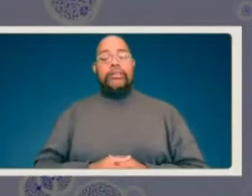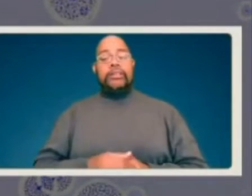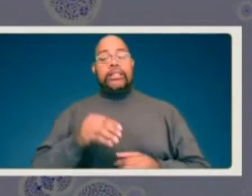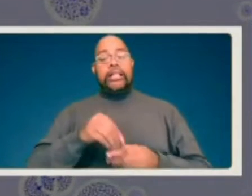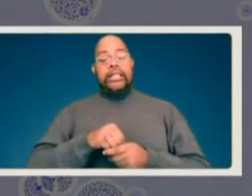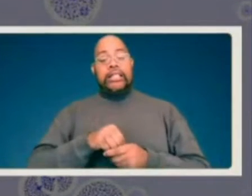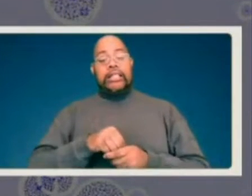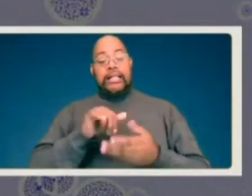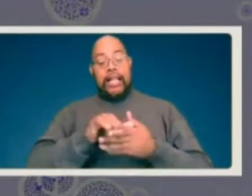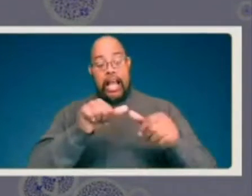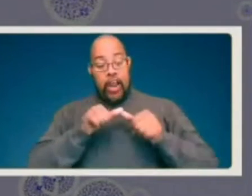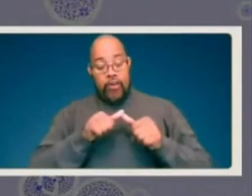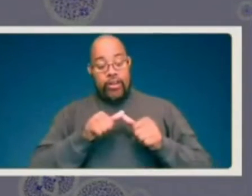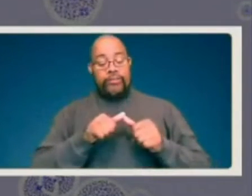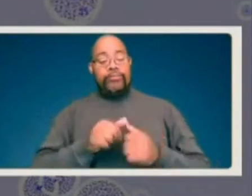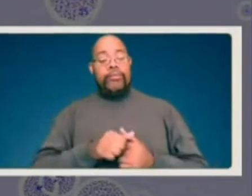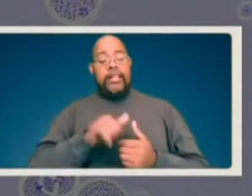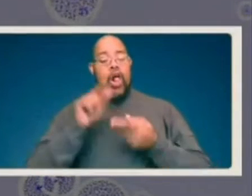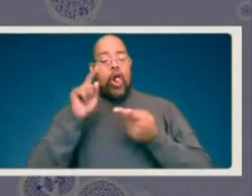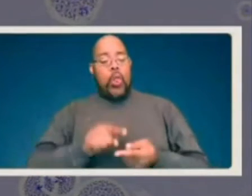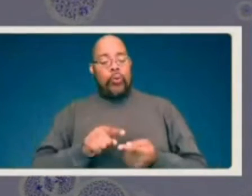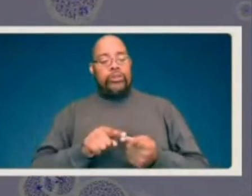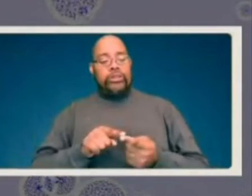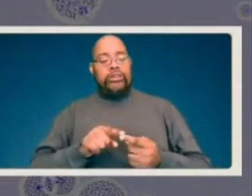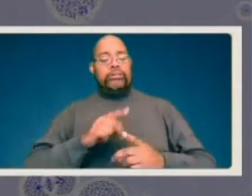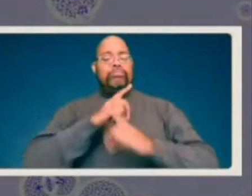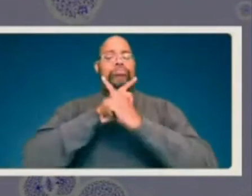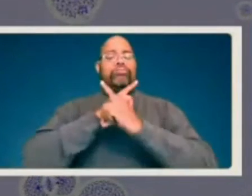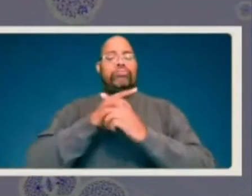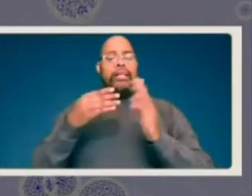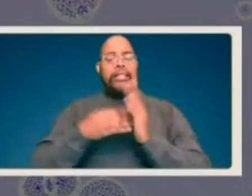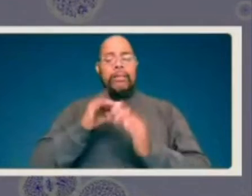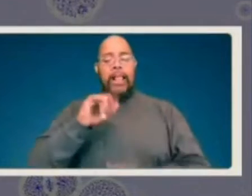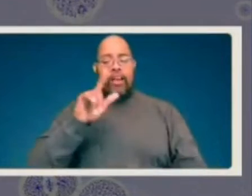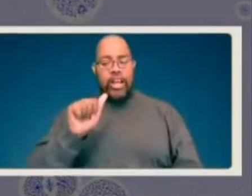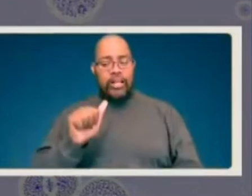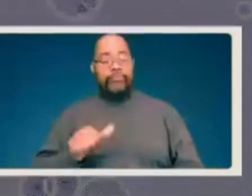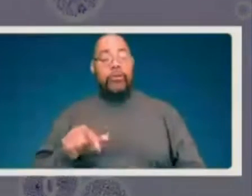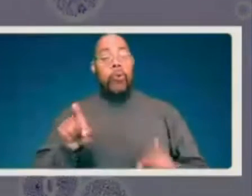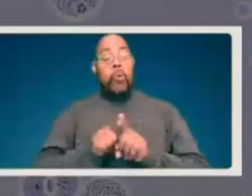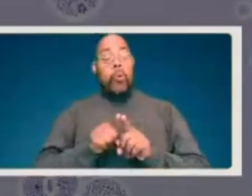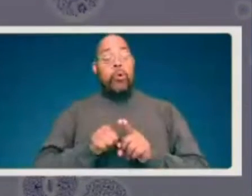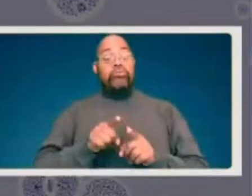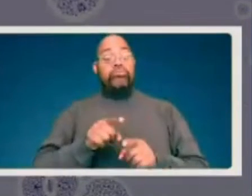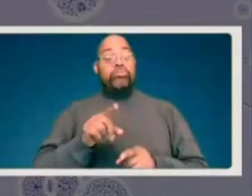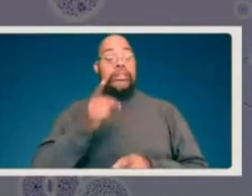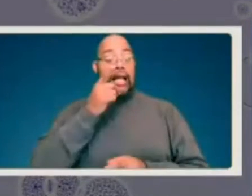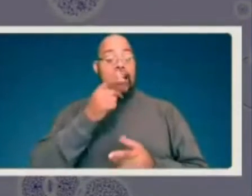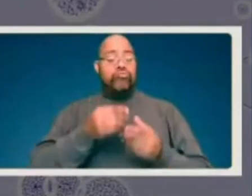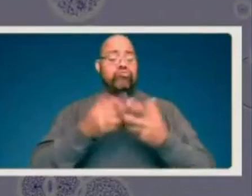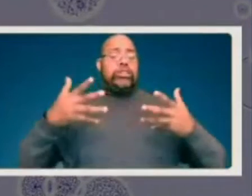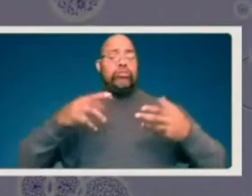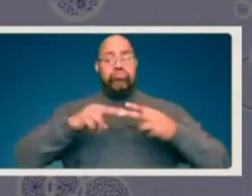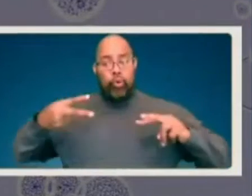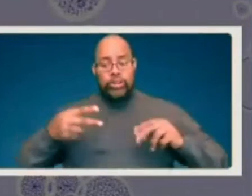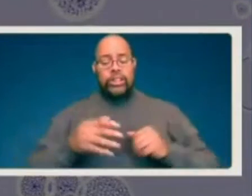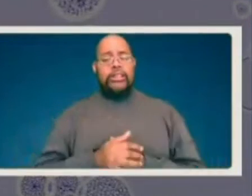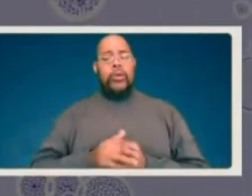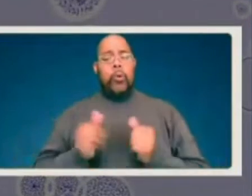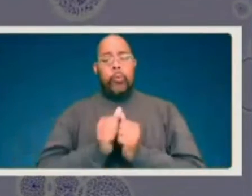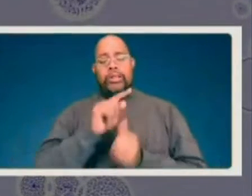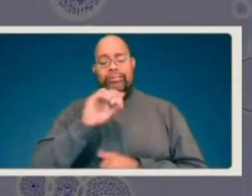pregnancy, as in malaria endemic regions, lowers the adaptive immunity, while a diet rich in